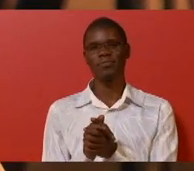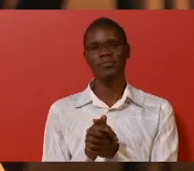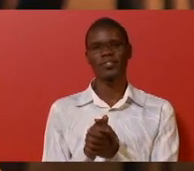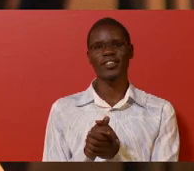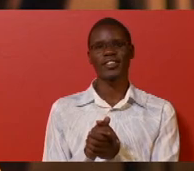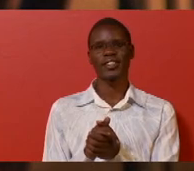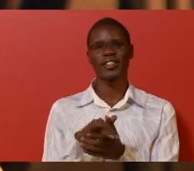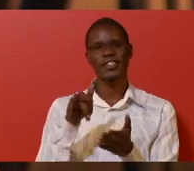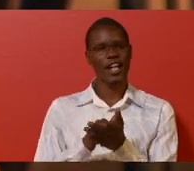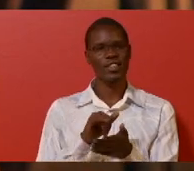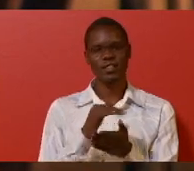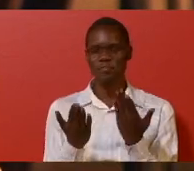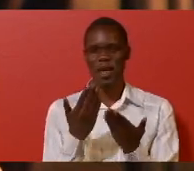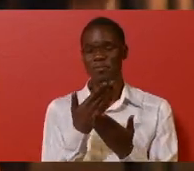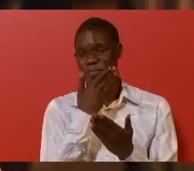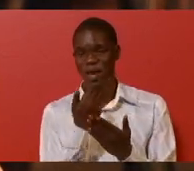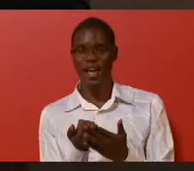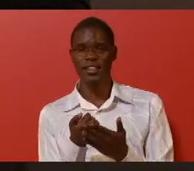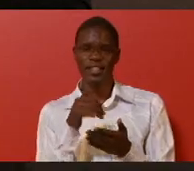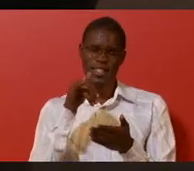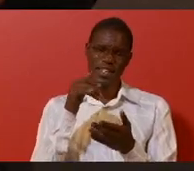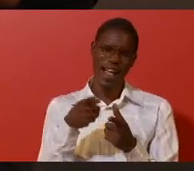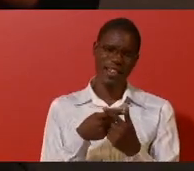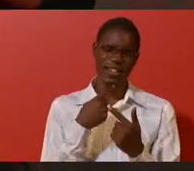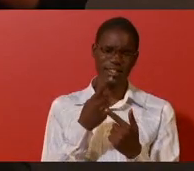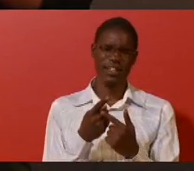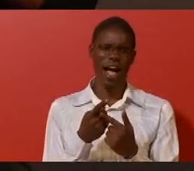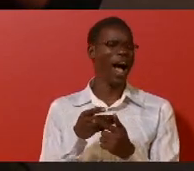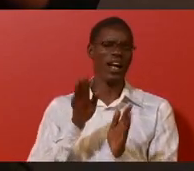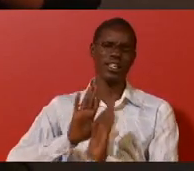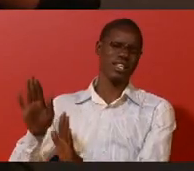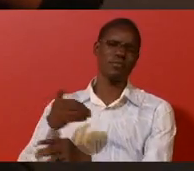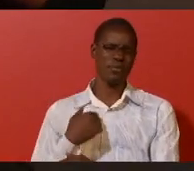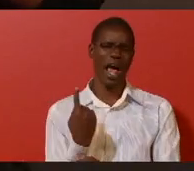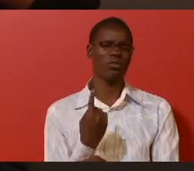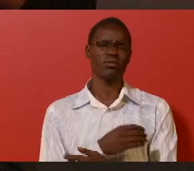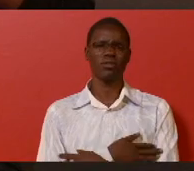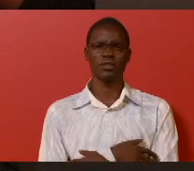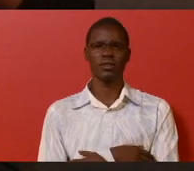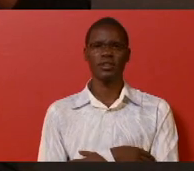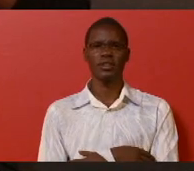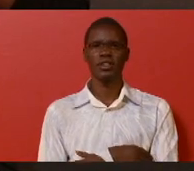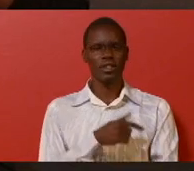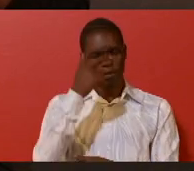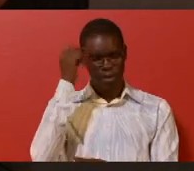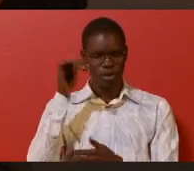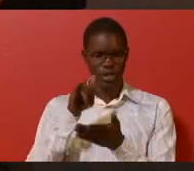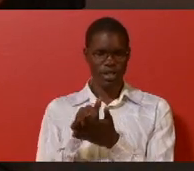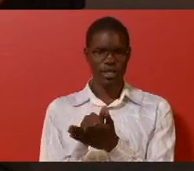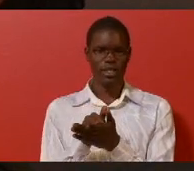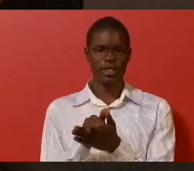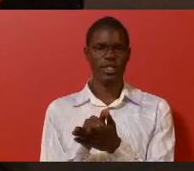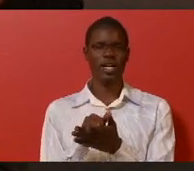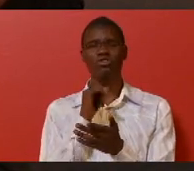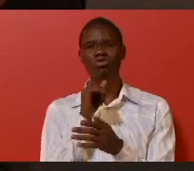that's a whole lot better than saying, oh, just get off of me. Just, you know, because that's very